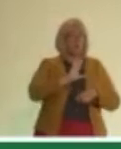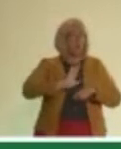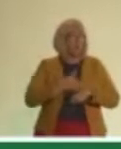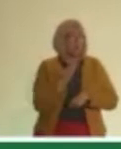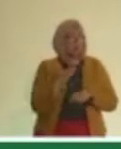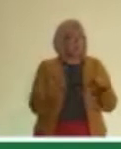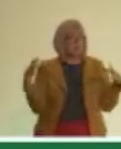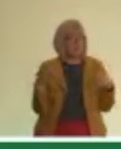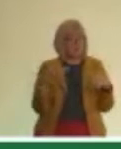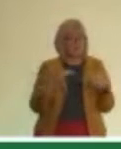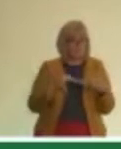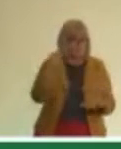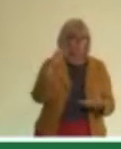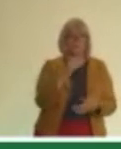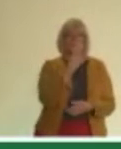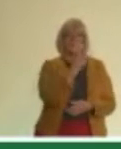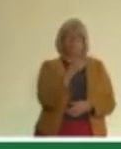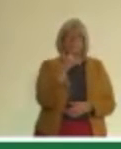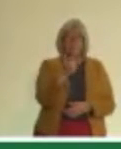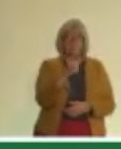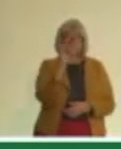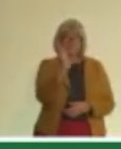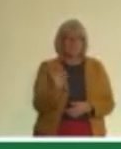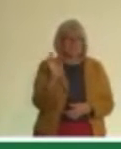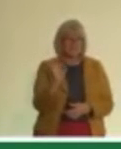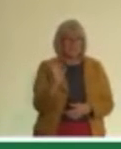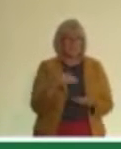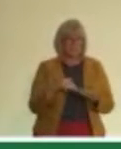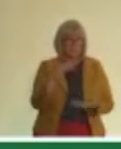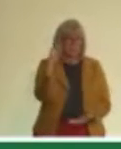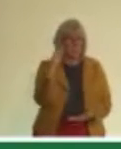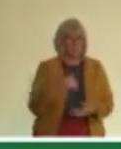up 46% in relative gains.